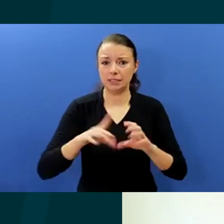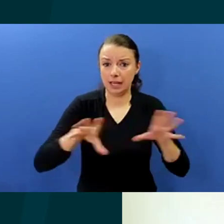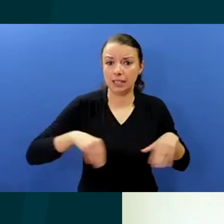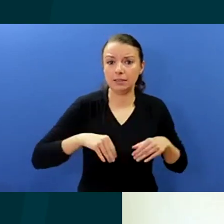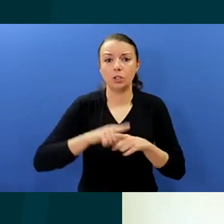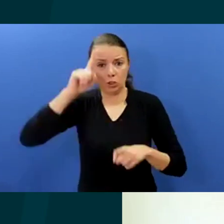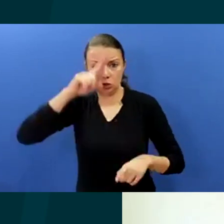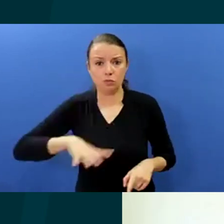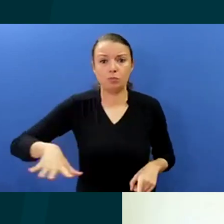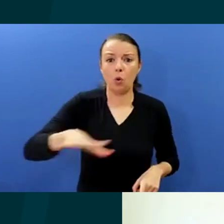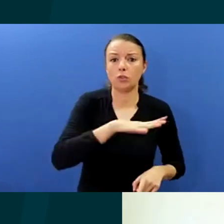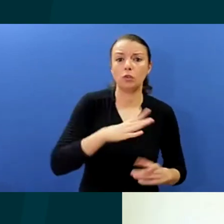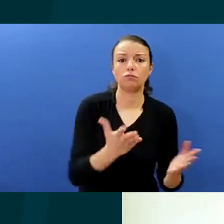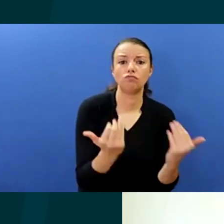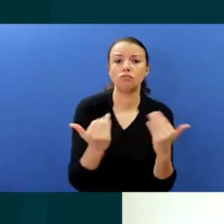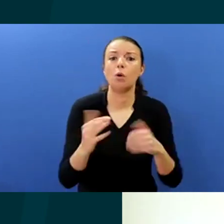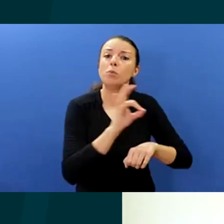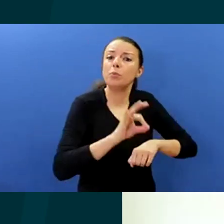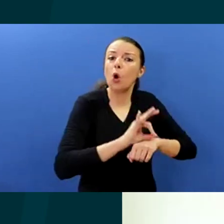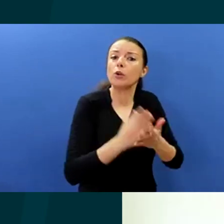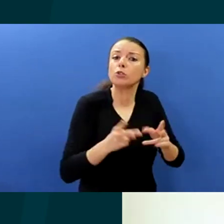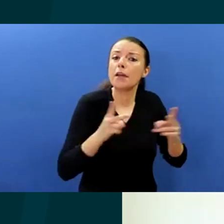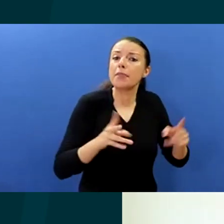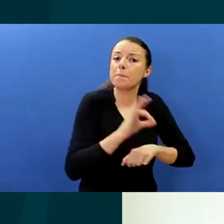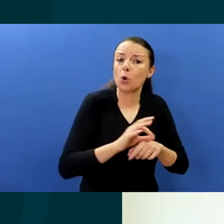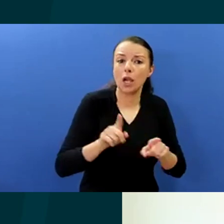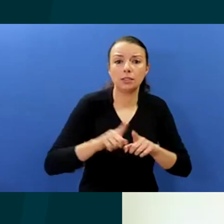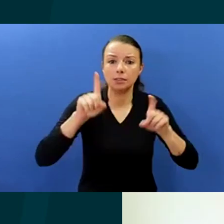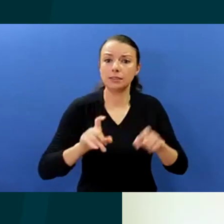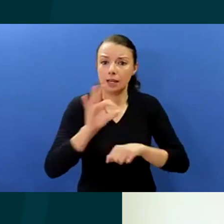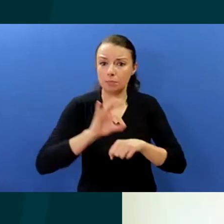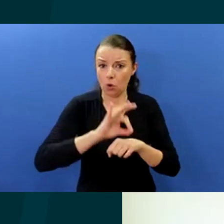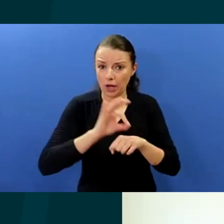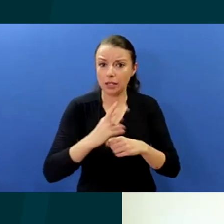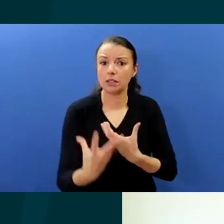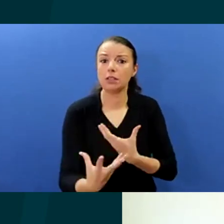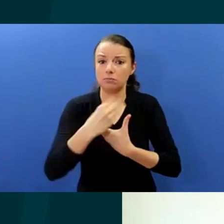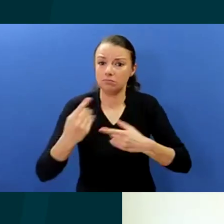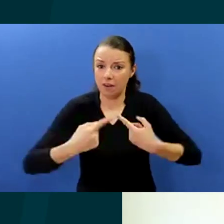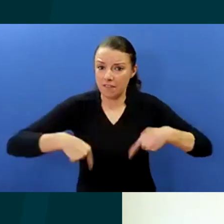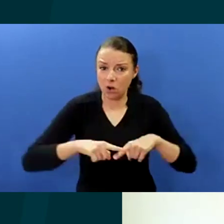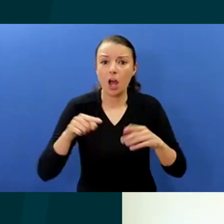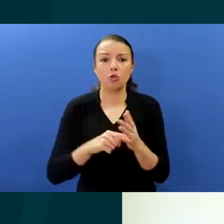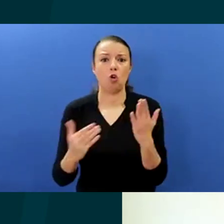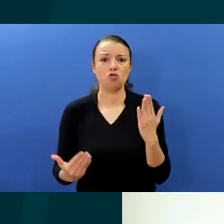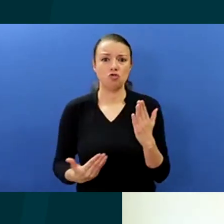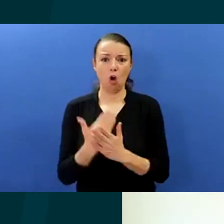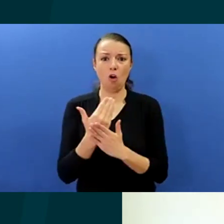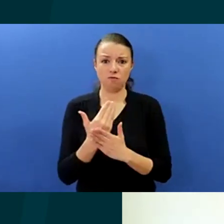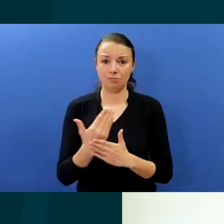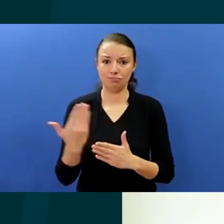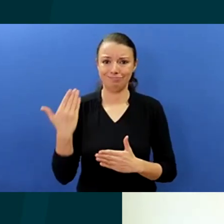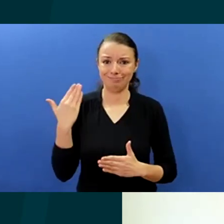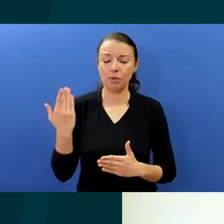measures is concerned, this is also for us a relatively new topic, but we already have some experiences to show.